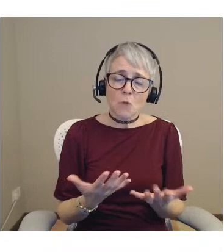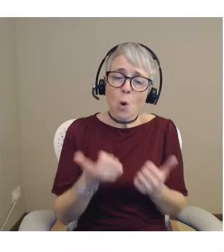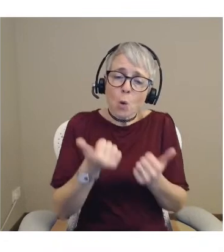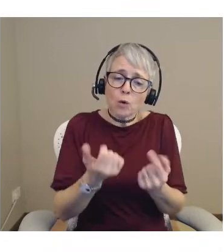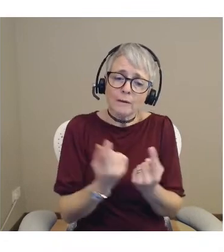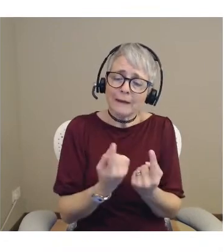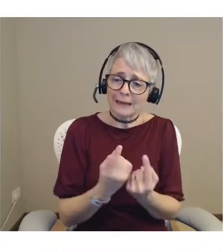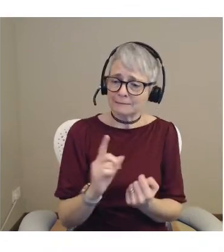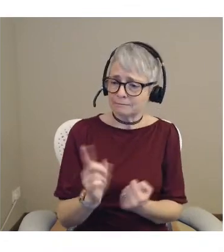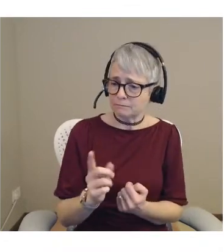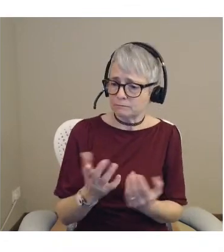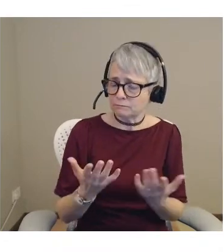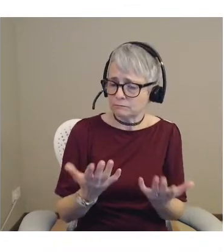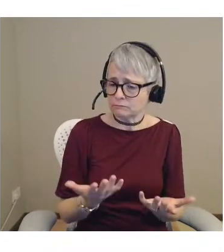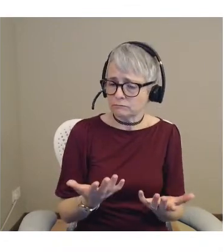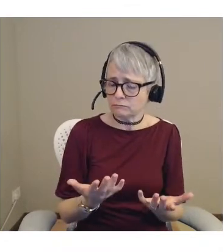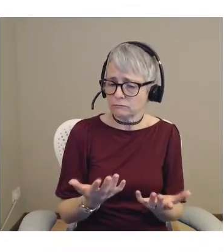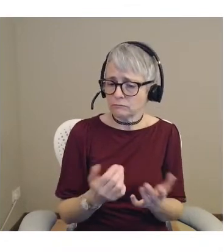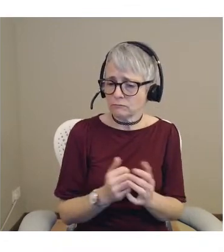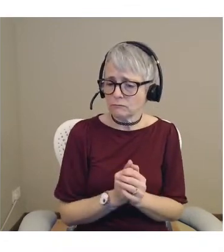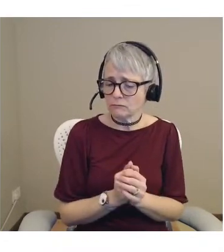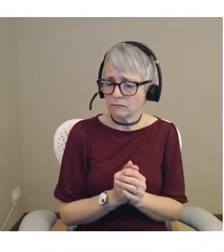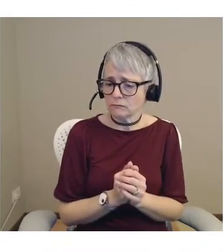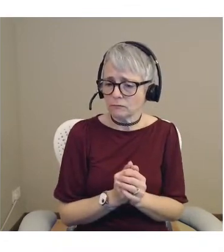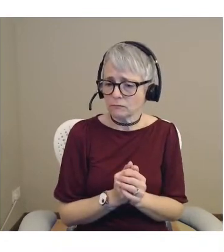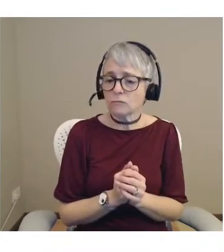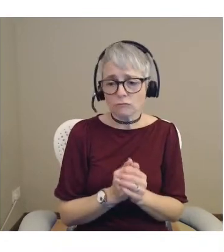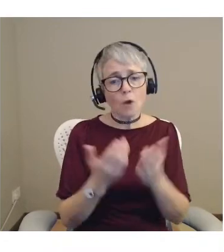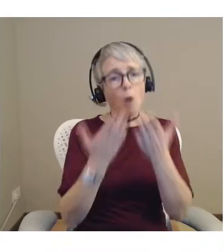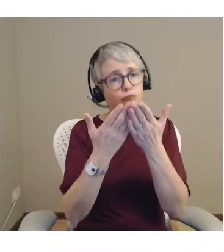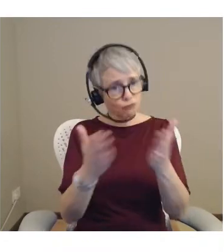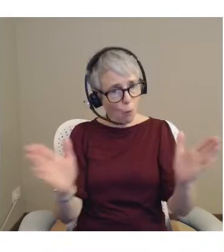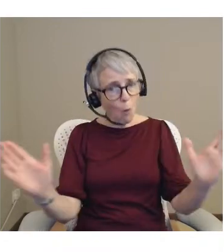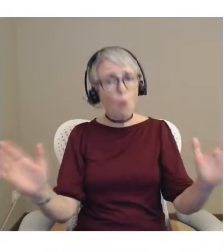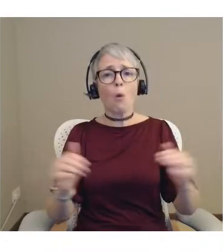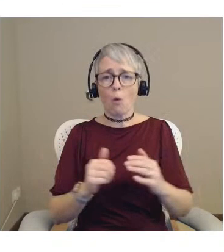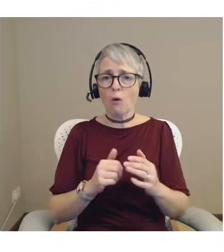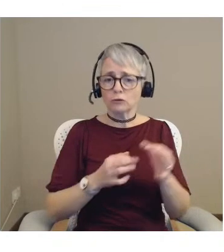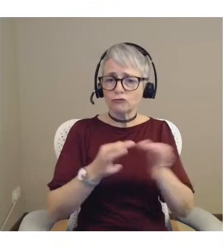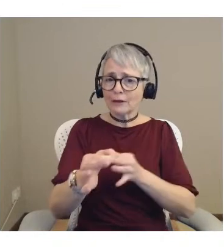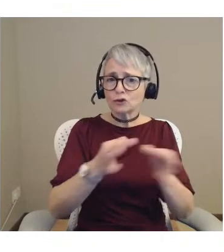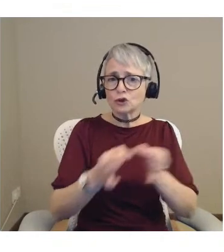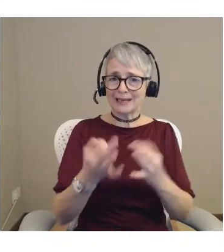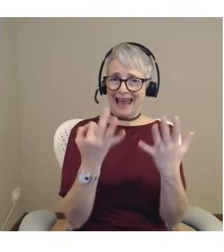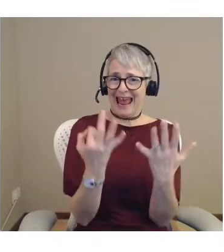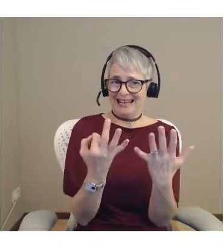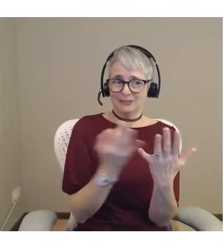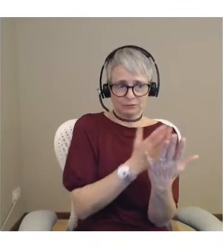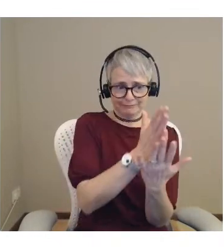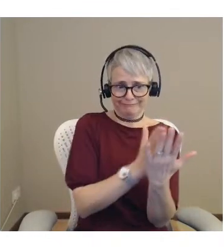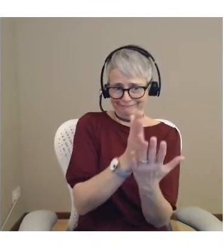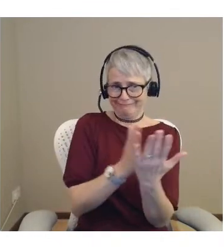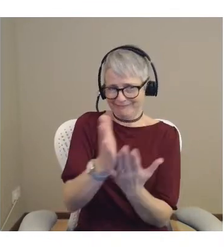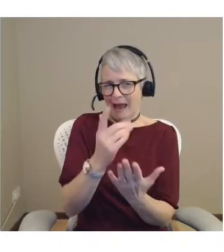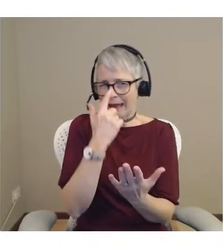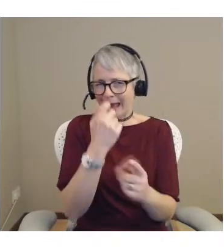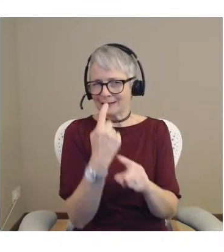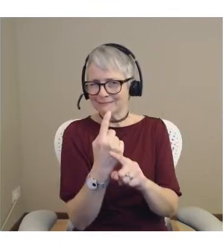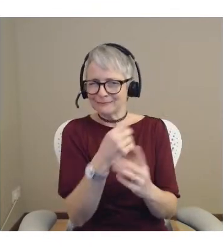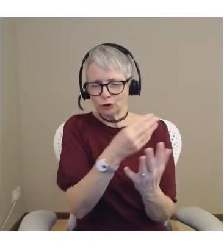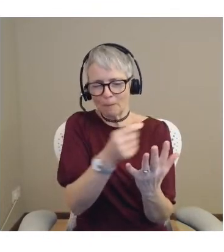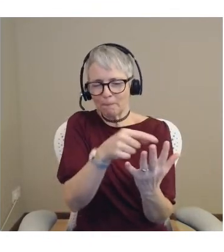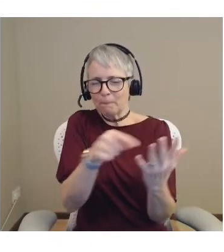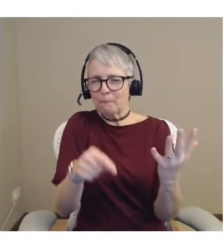is that it is a broad strategy. As I mentioned, 8 chapters. I will touch upon some of them, and they